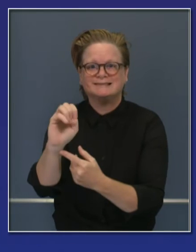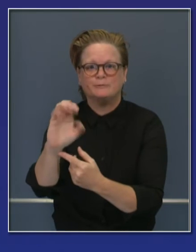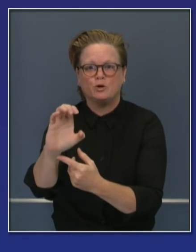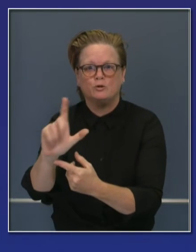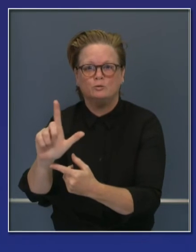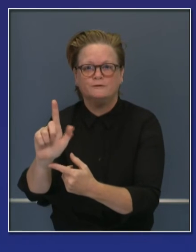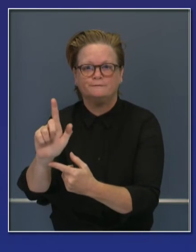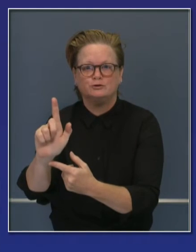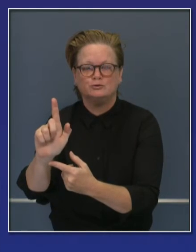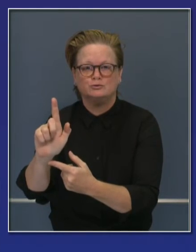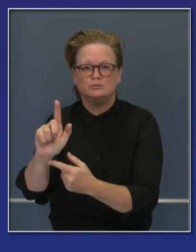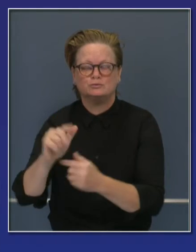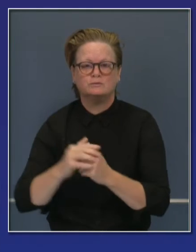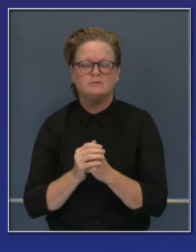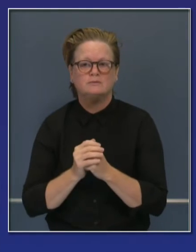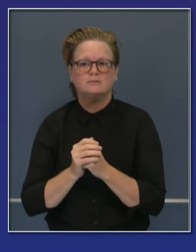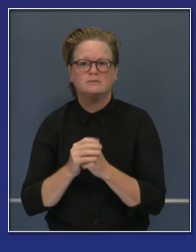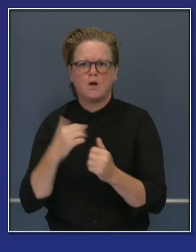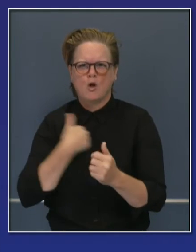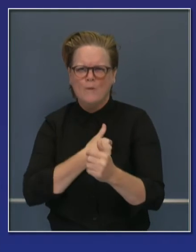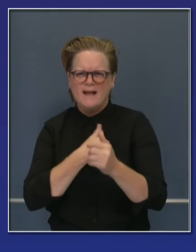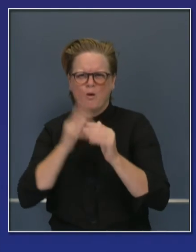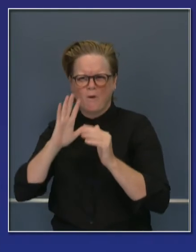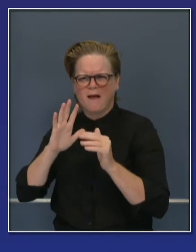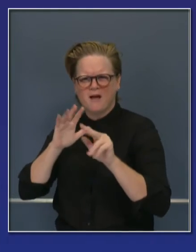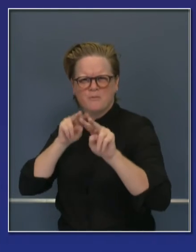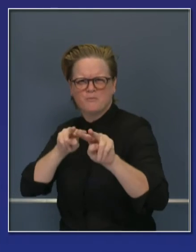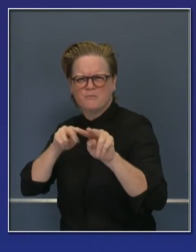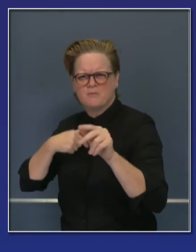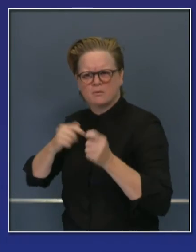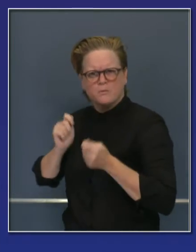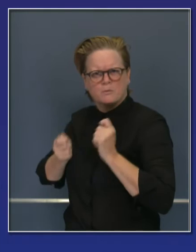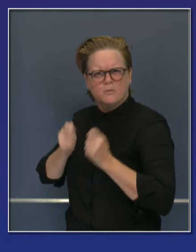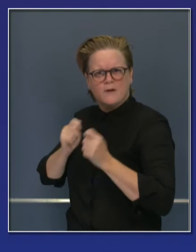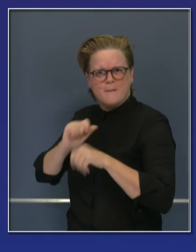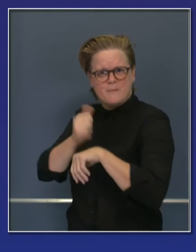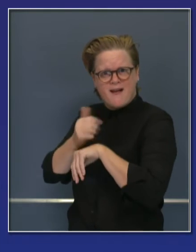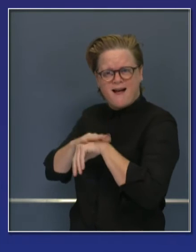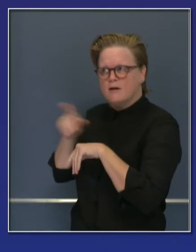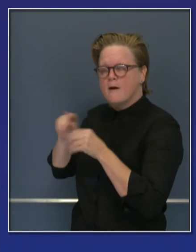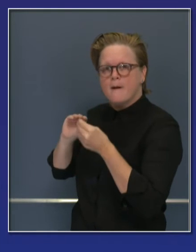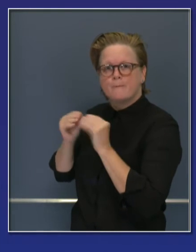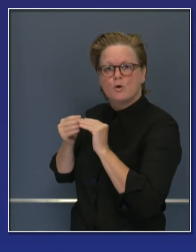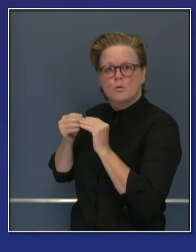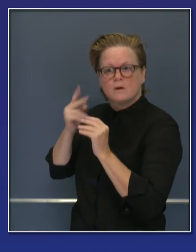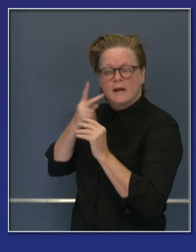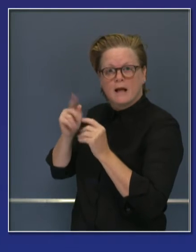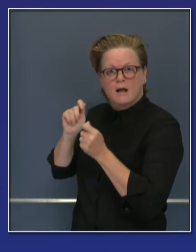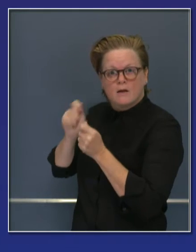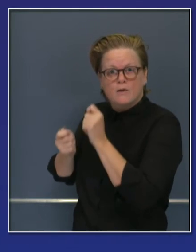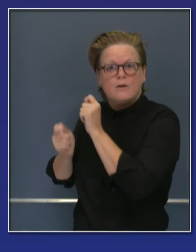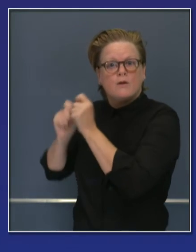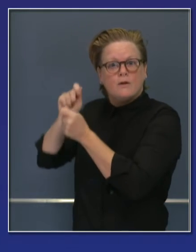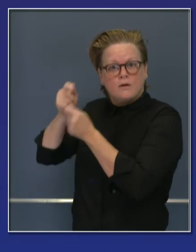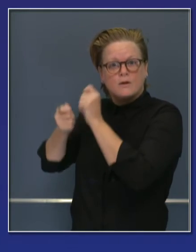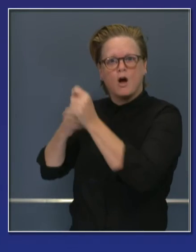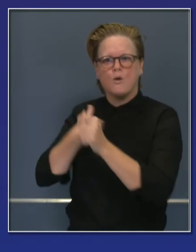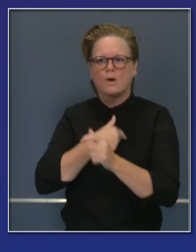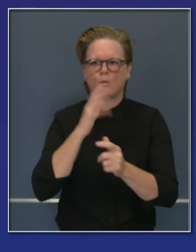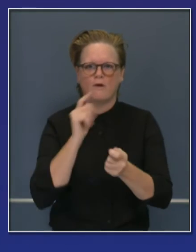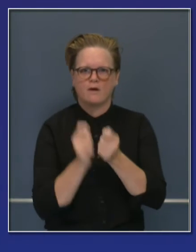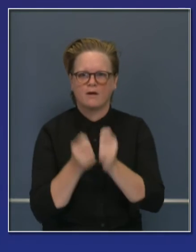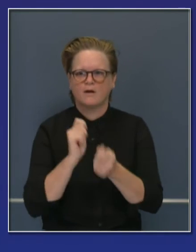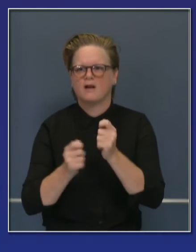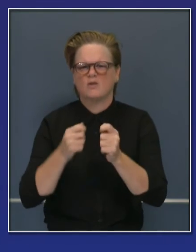are changing in real time. But that's the current hope and expectation, is a 4-week modification to that